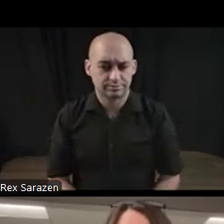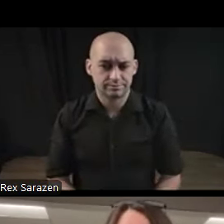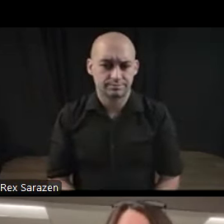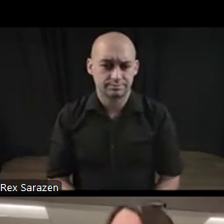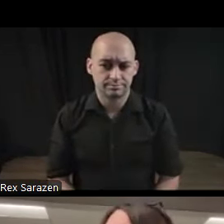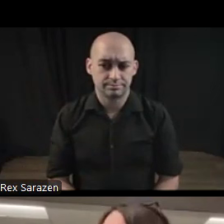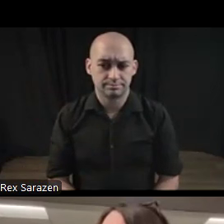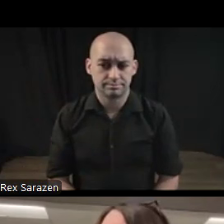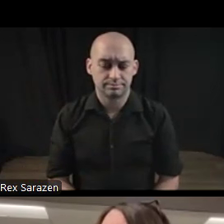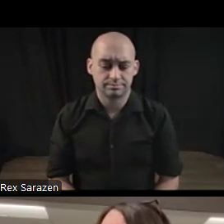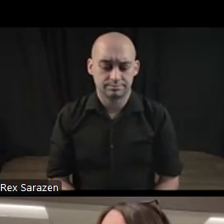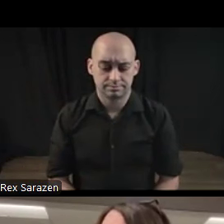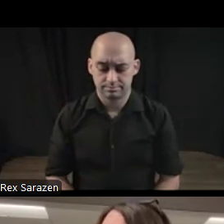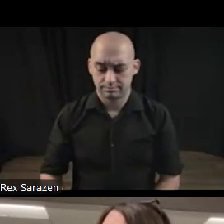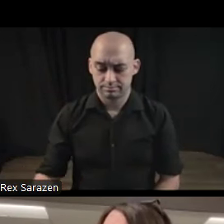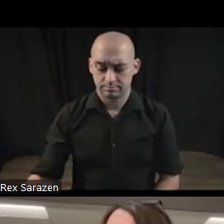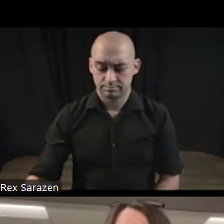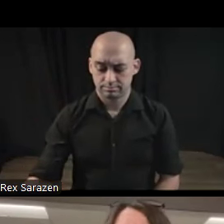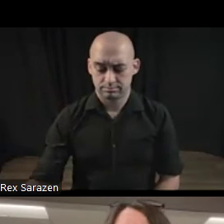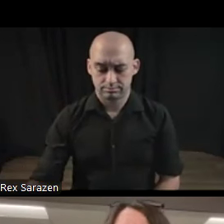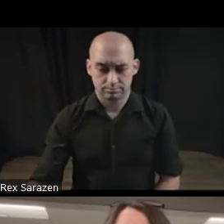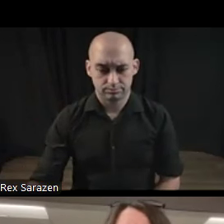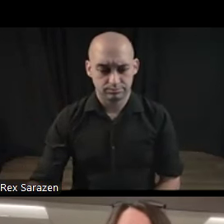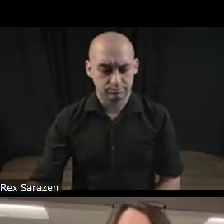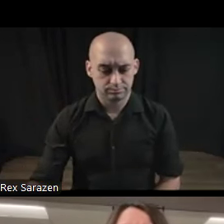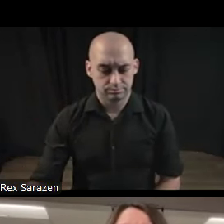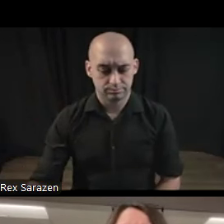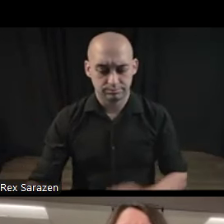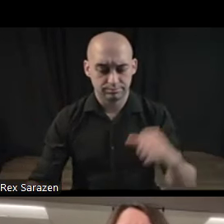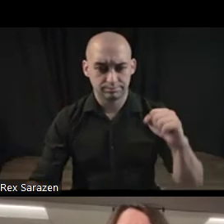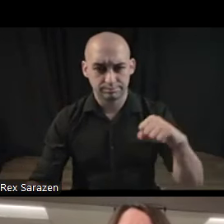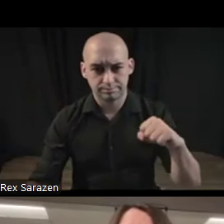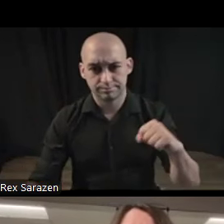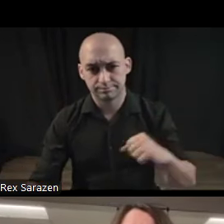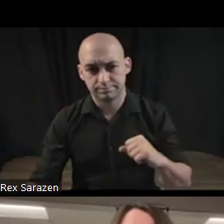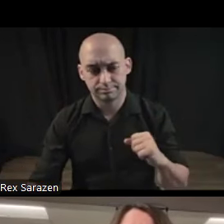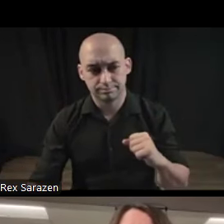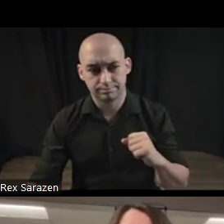And then we would draft it, CDA. Yeah, no draft.